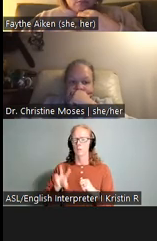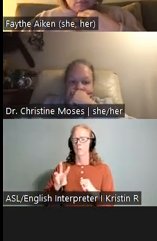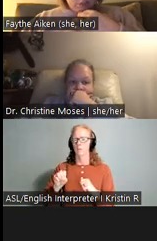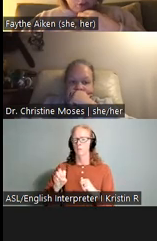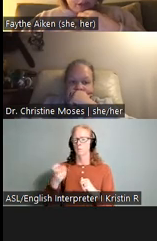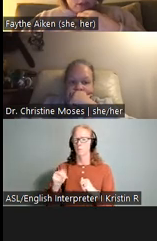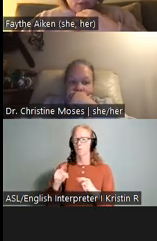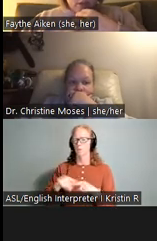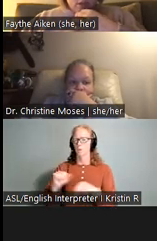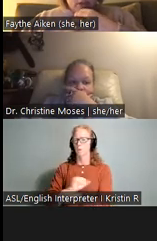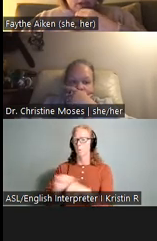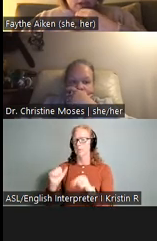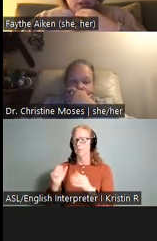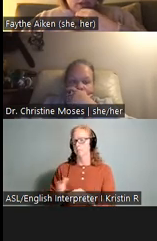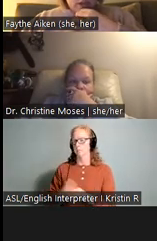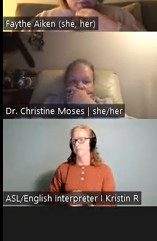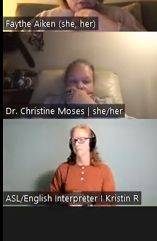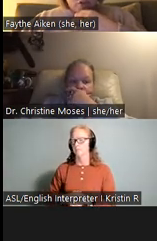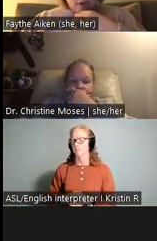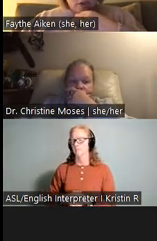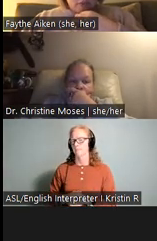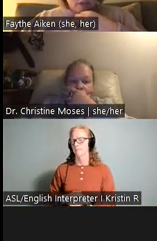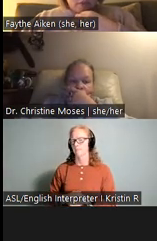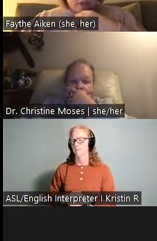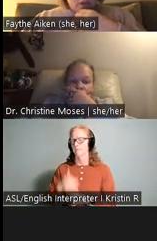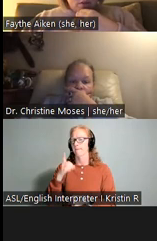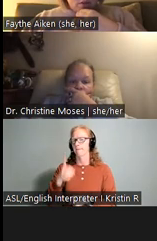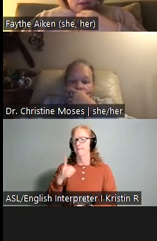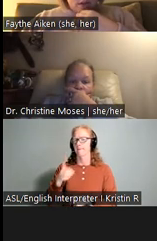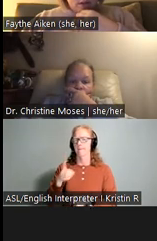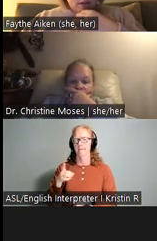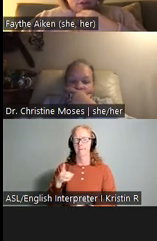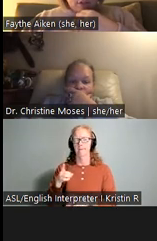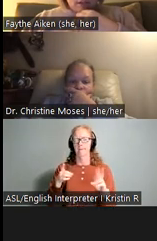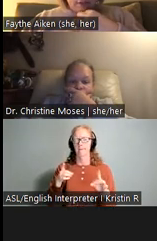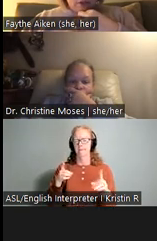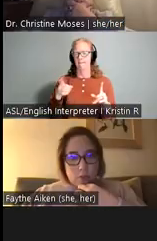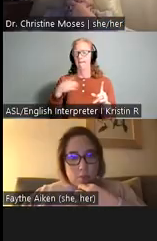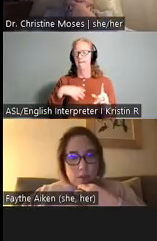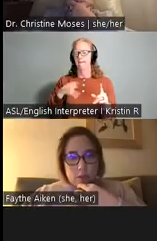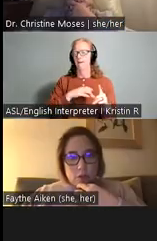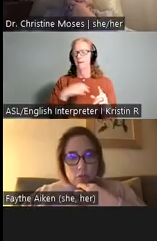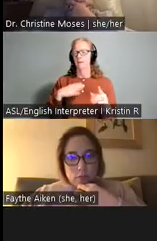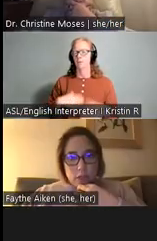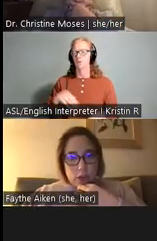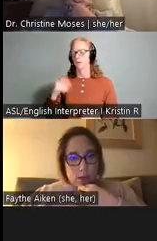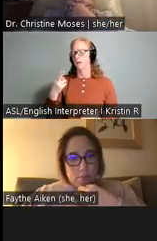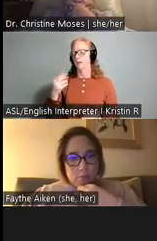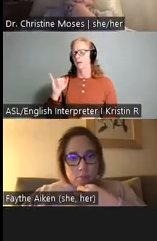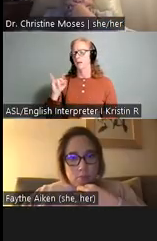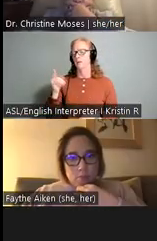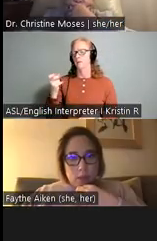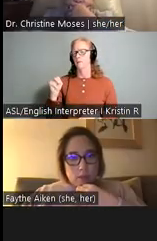just employees. And Commissioner Handelman's from the suggested language from the